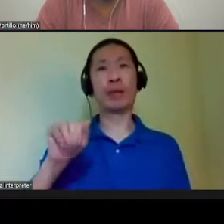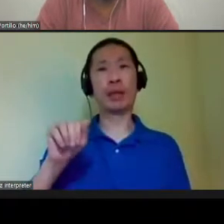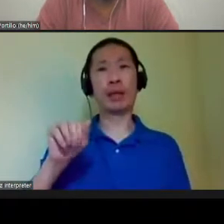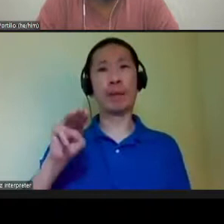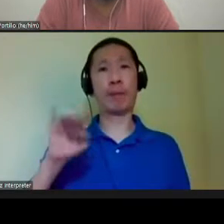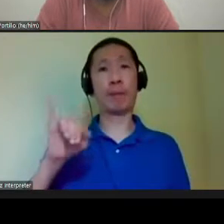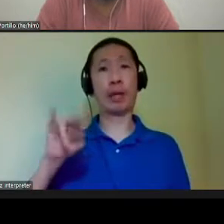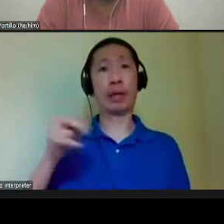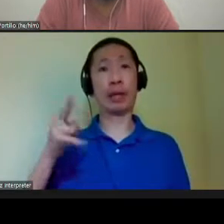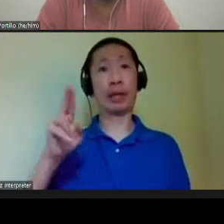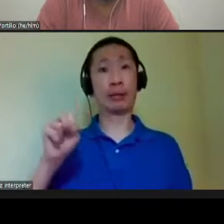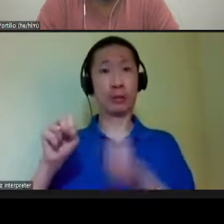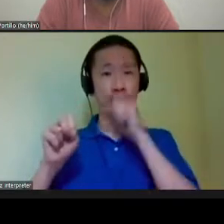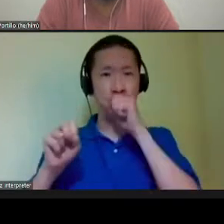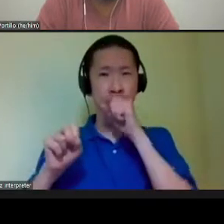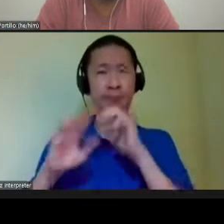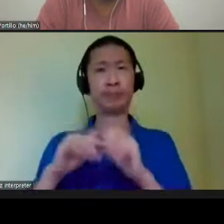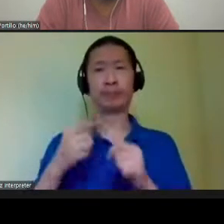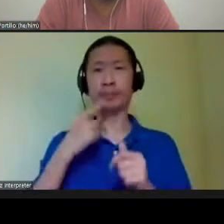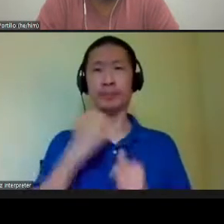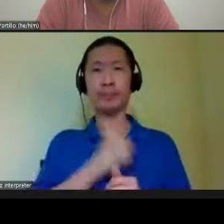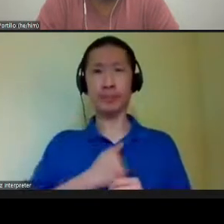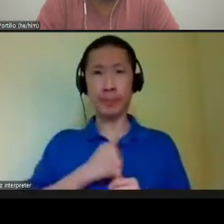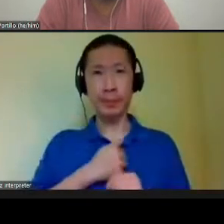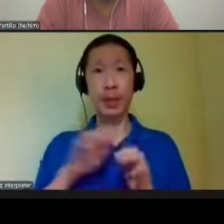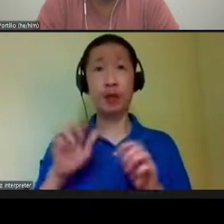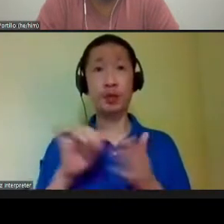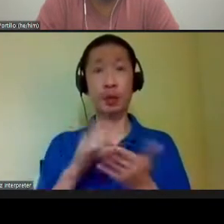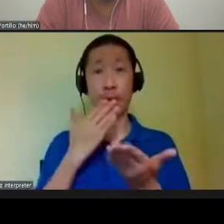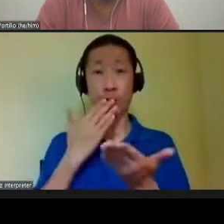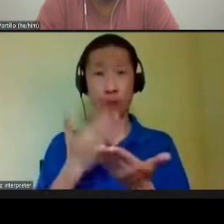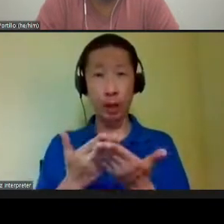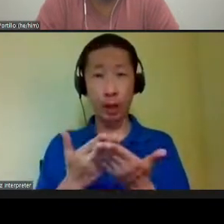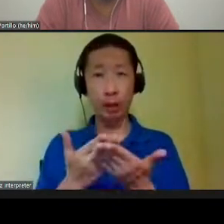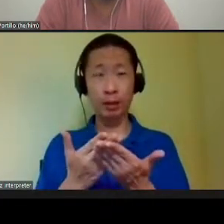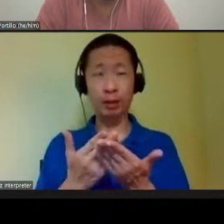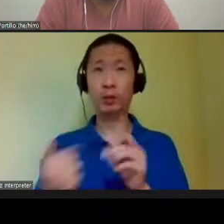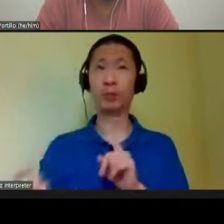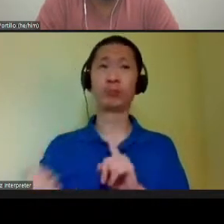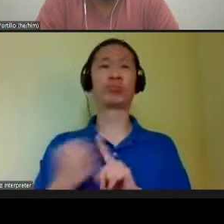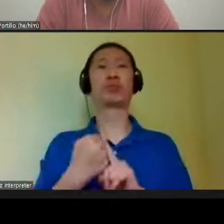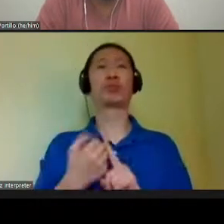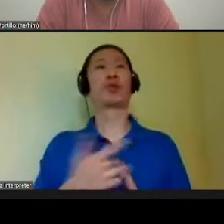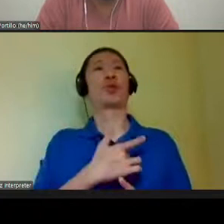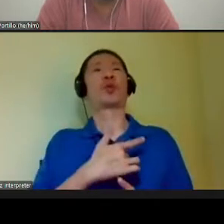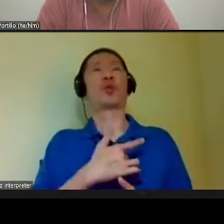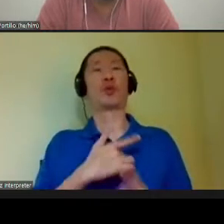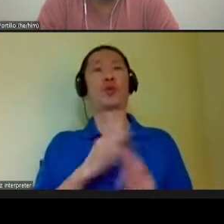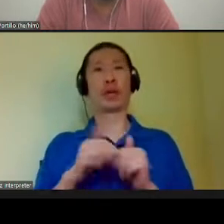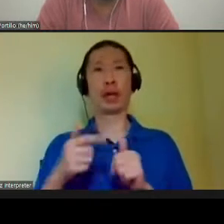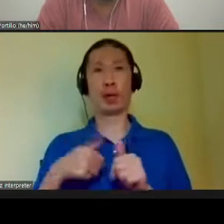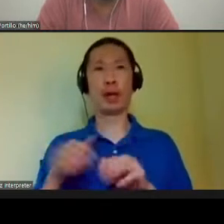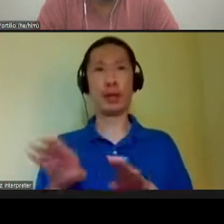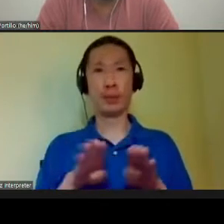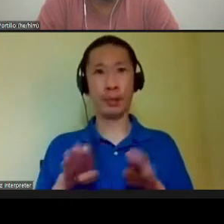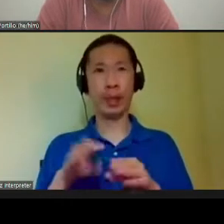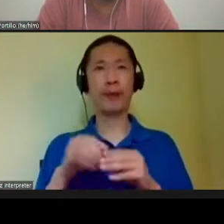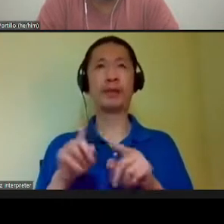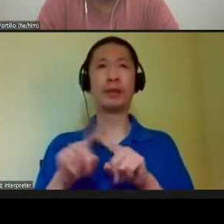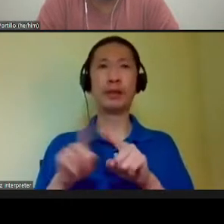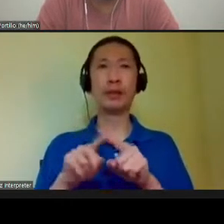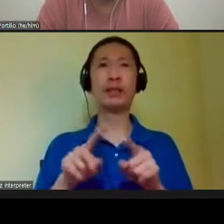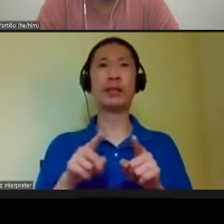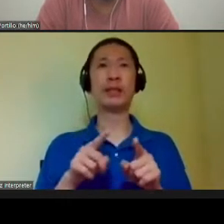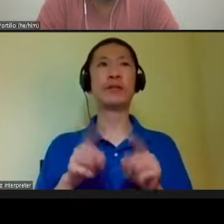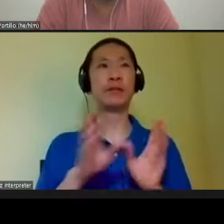apology and how to do it well, has made a huge impact on how I behave in spaces, right?